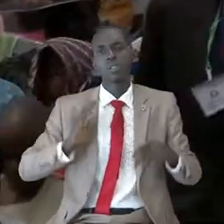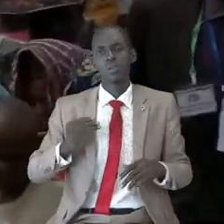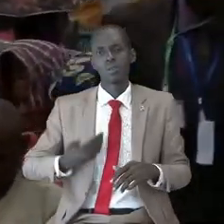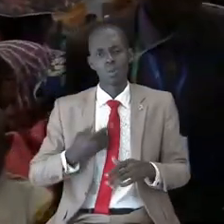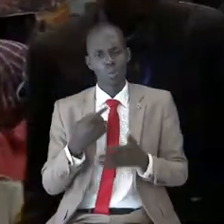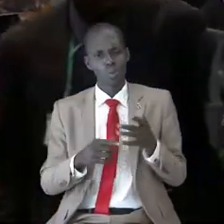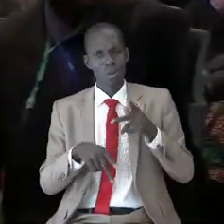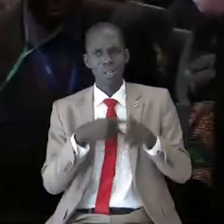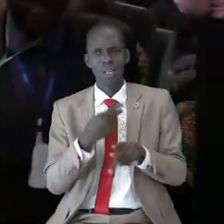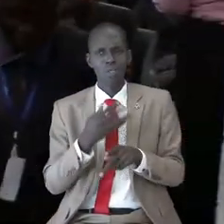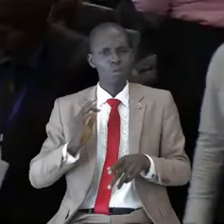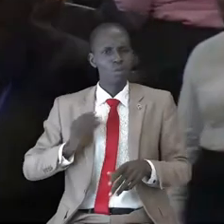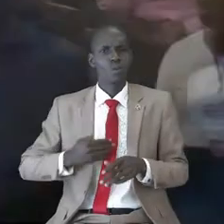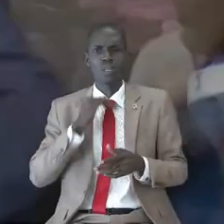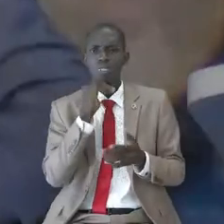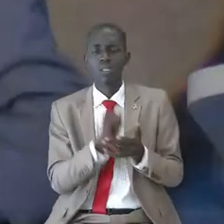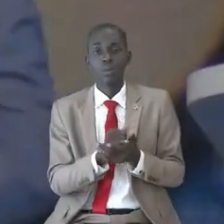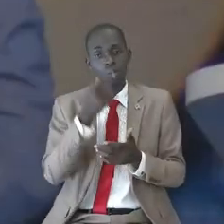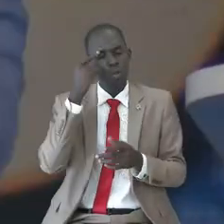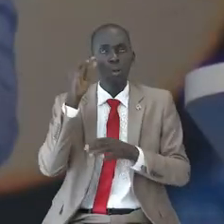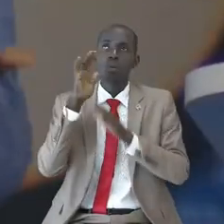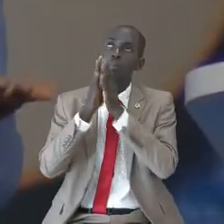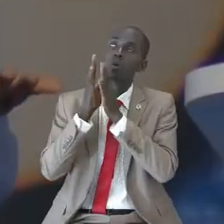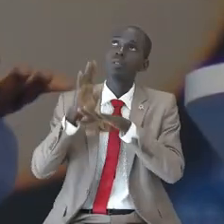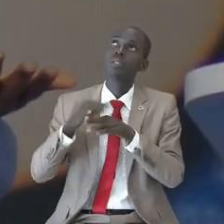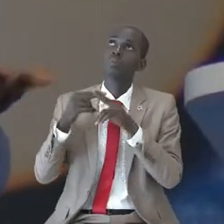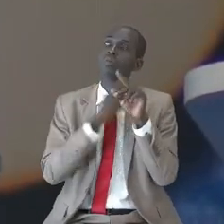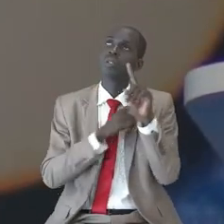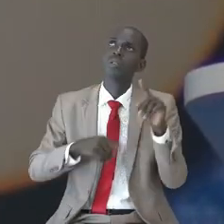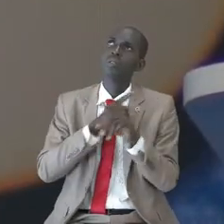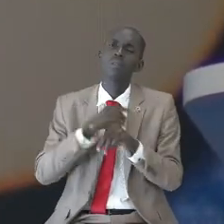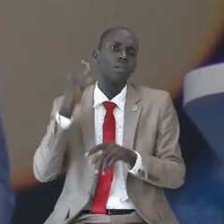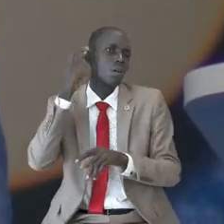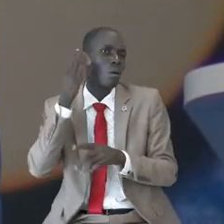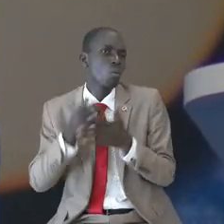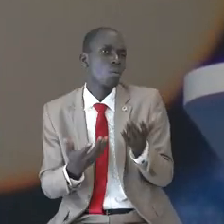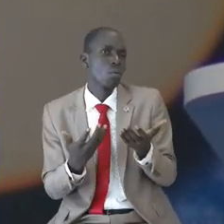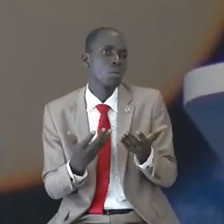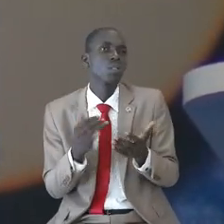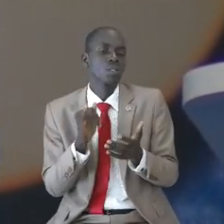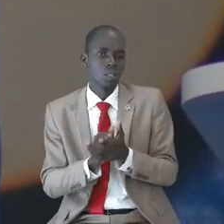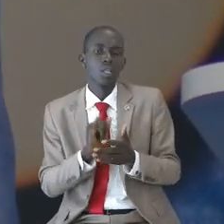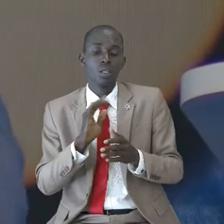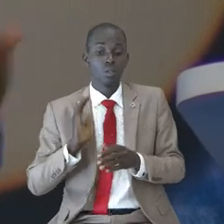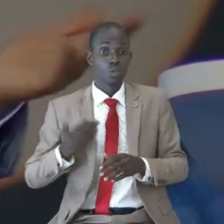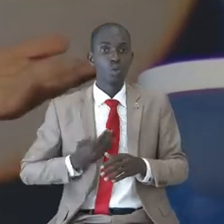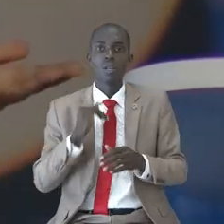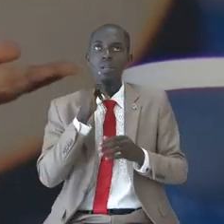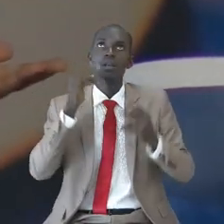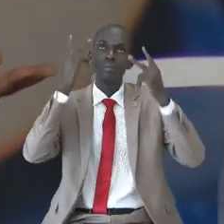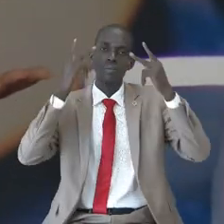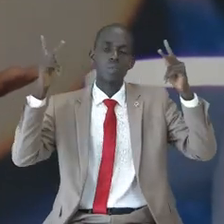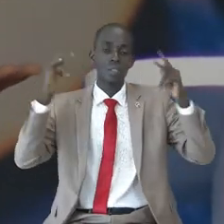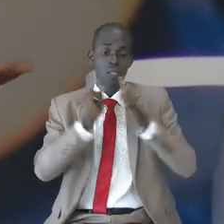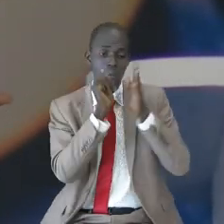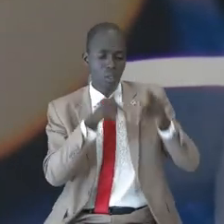that? He calls the name of the Lord, and the Lord says, here am I, what do you want? That soul is prospered. He reads the word